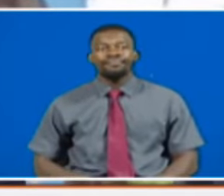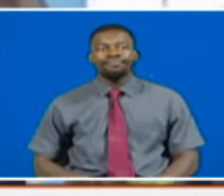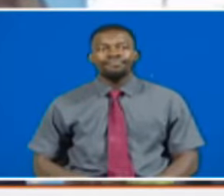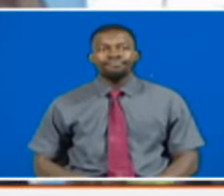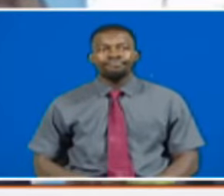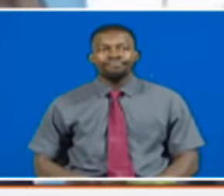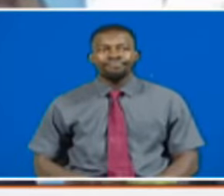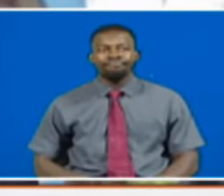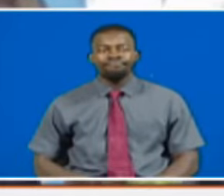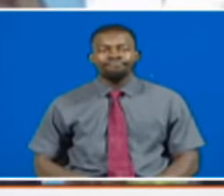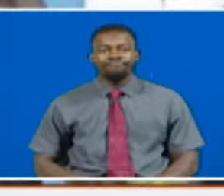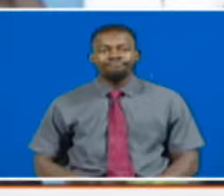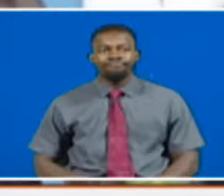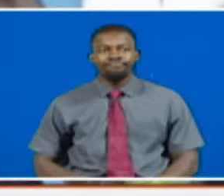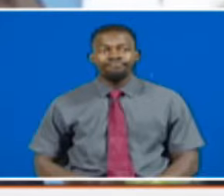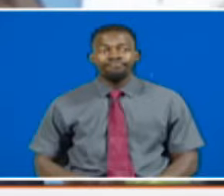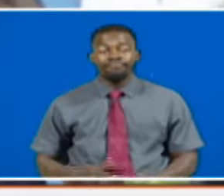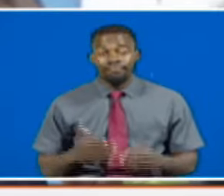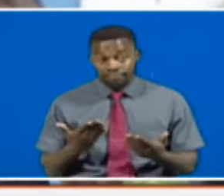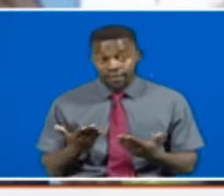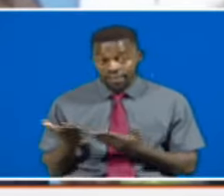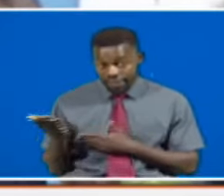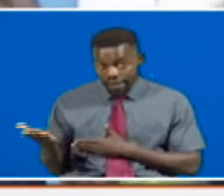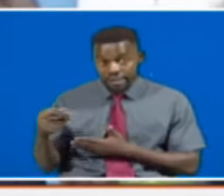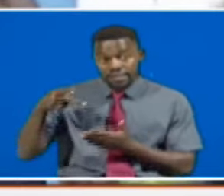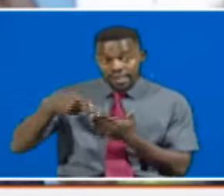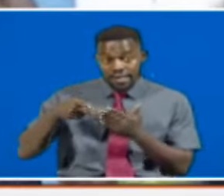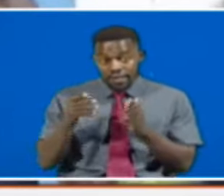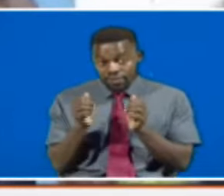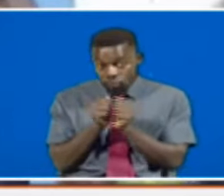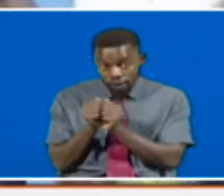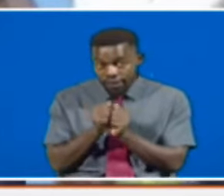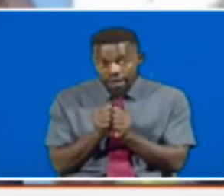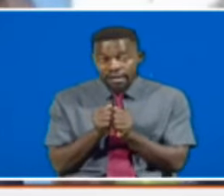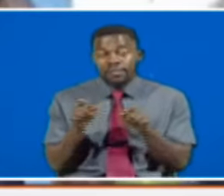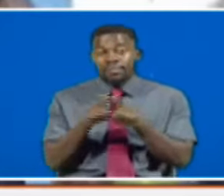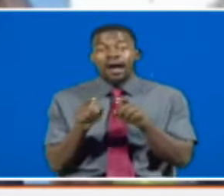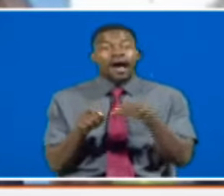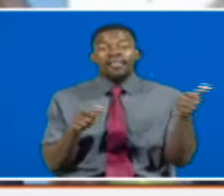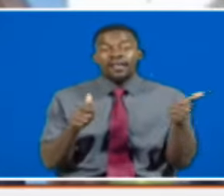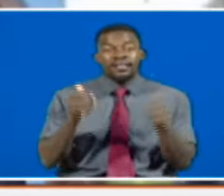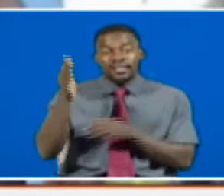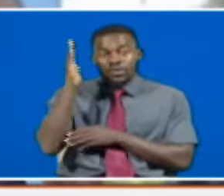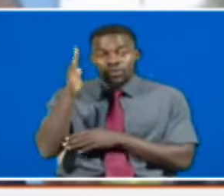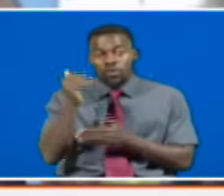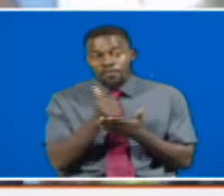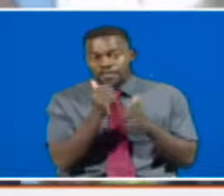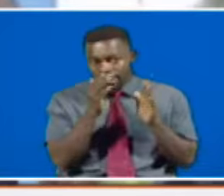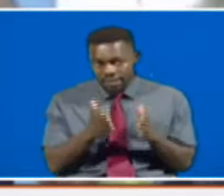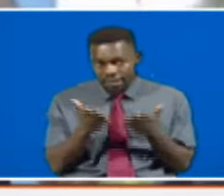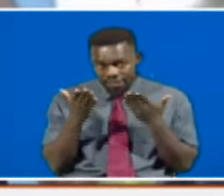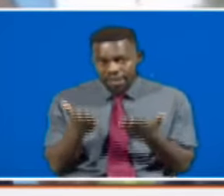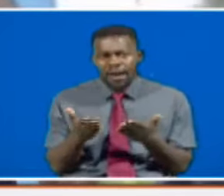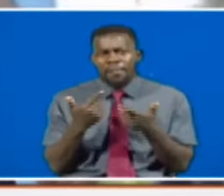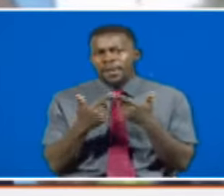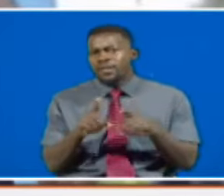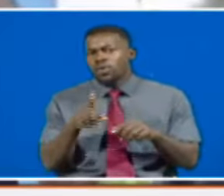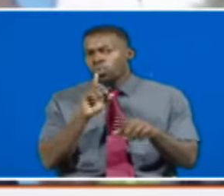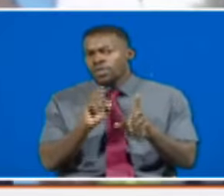Kakamega. He's there, and there are other bodyguards. What if